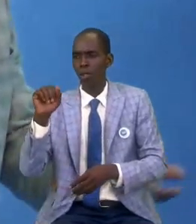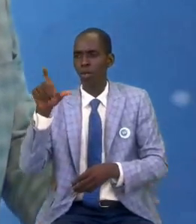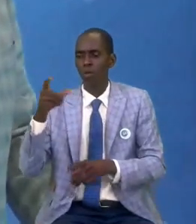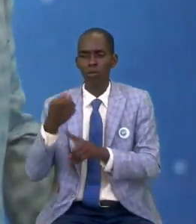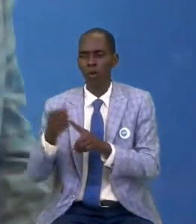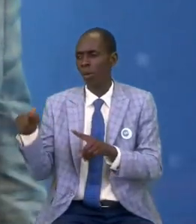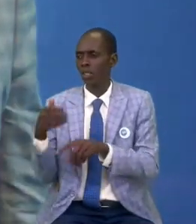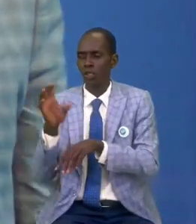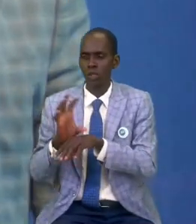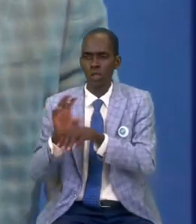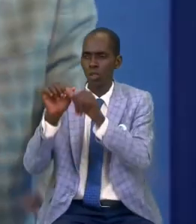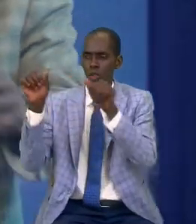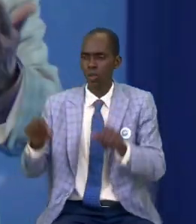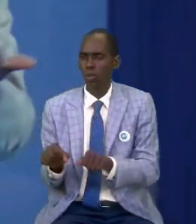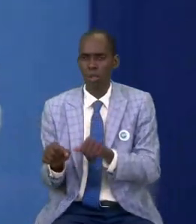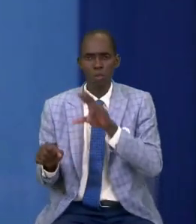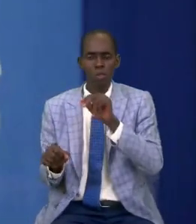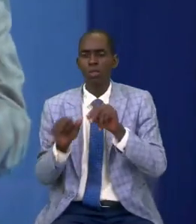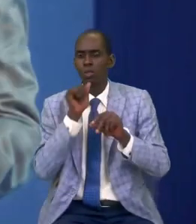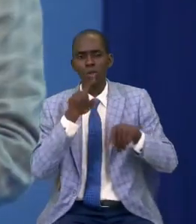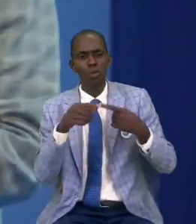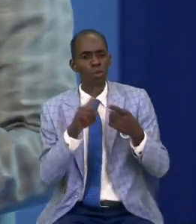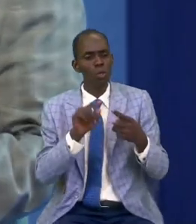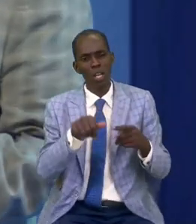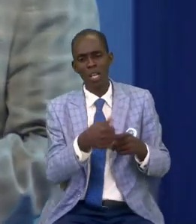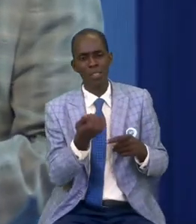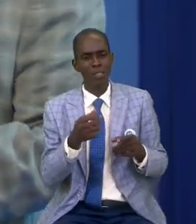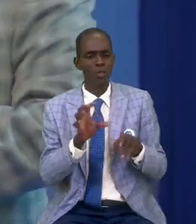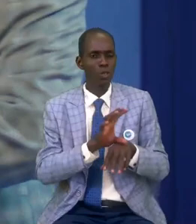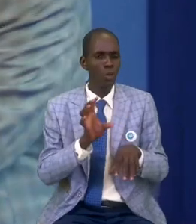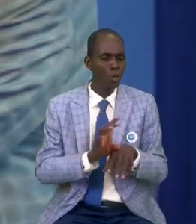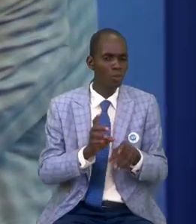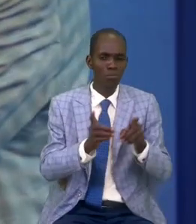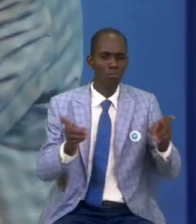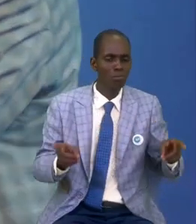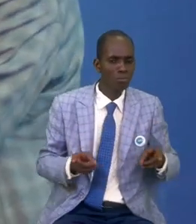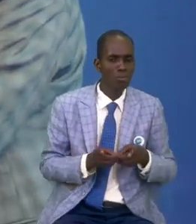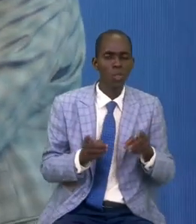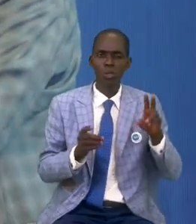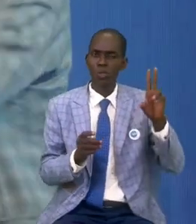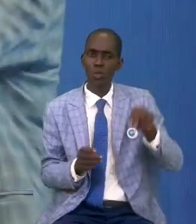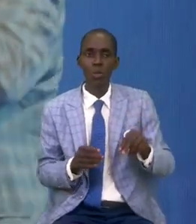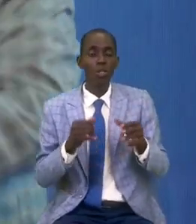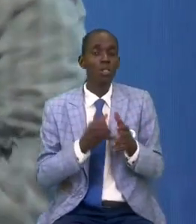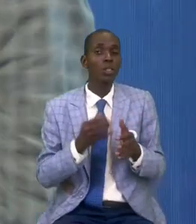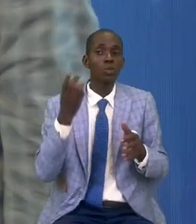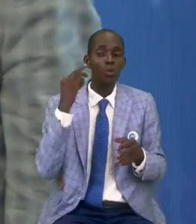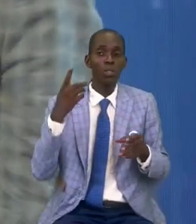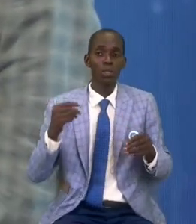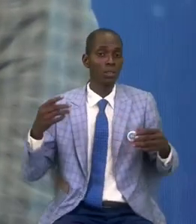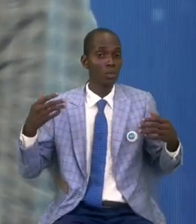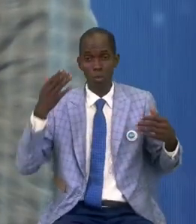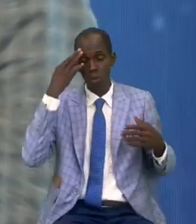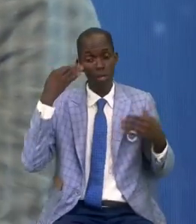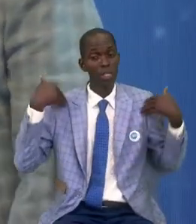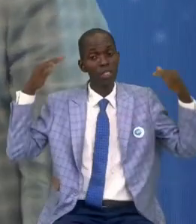altar. He's angel, and the angels don't have denomination and they don't have religious assembly. He took that from